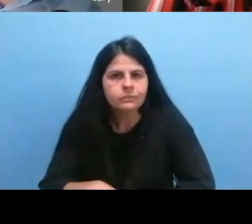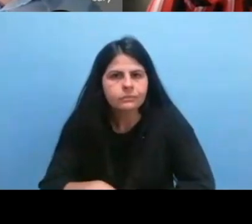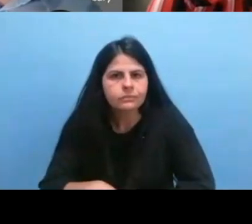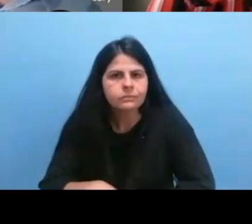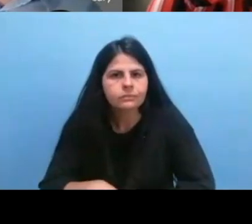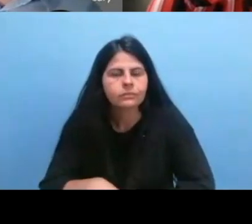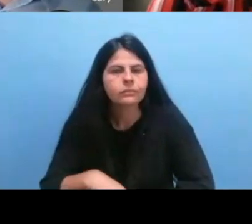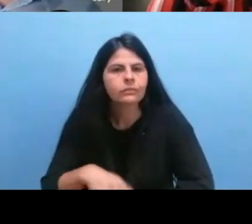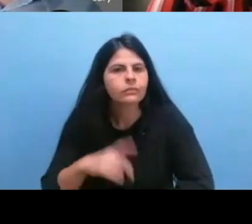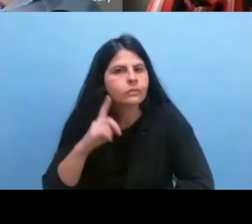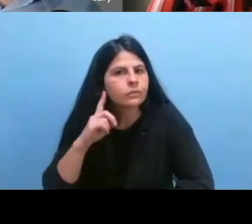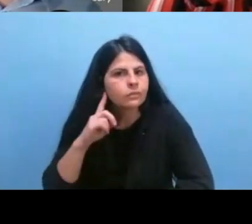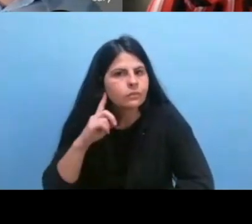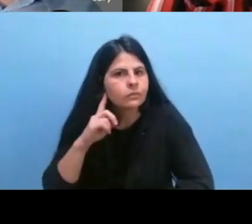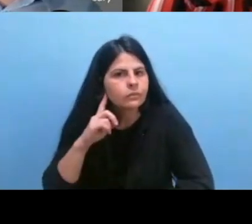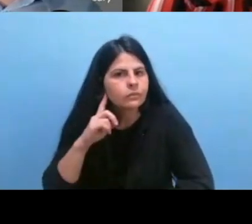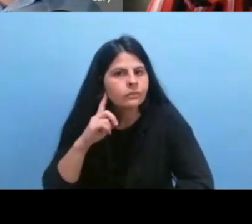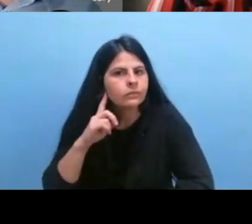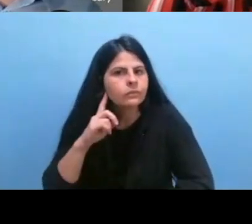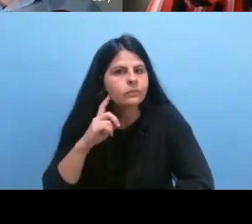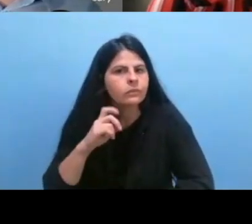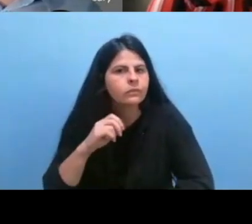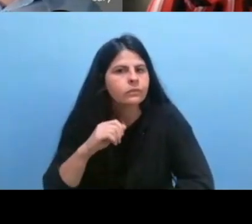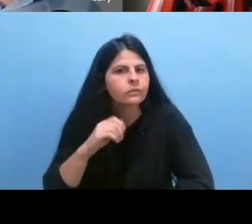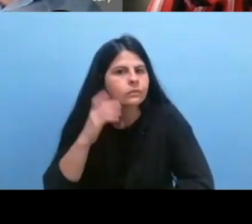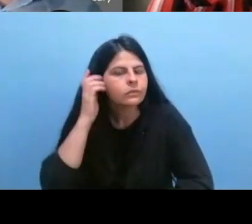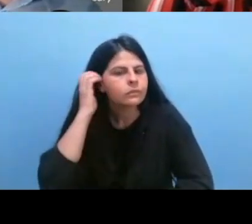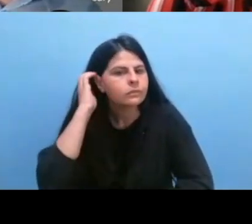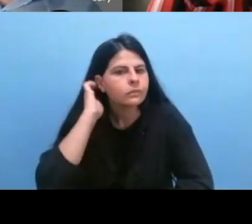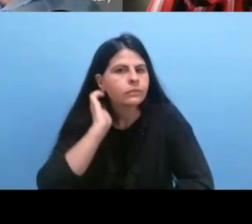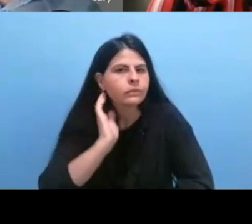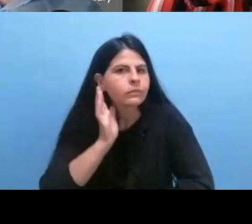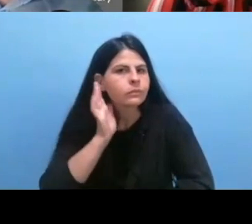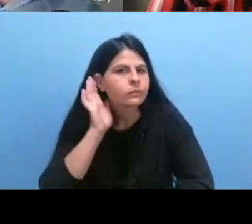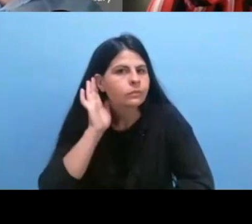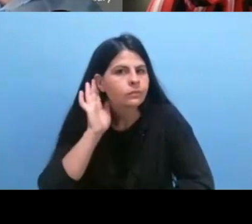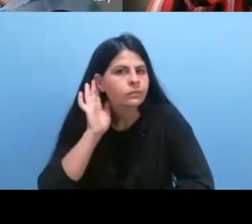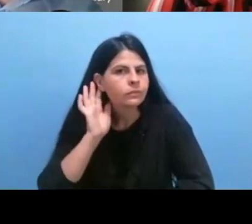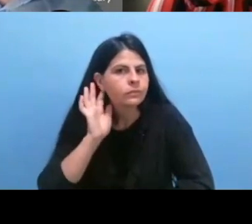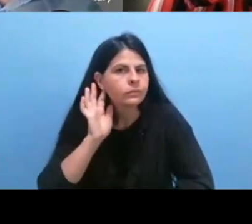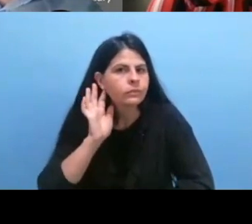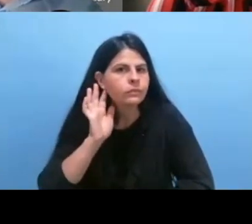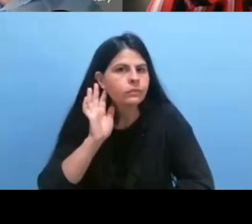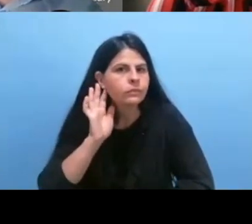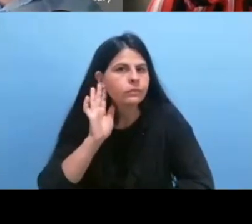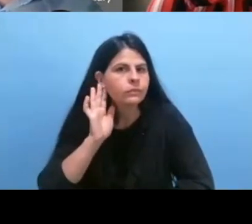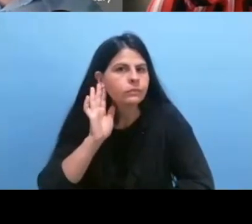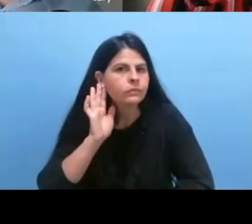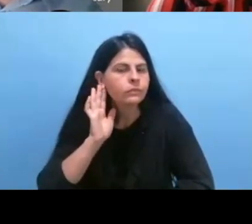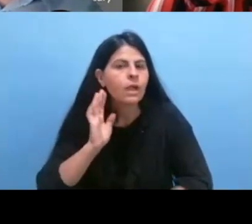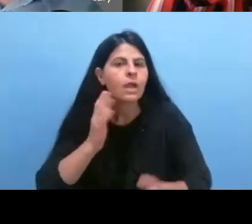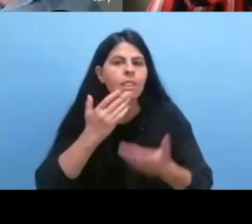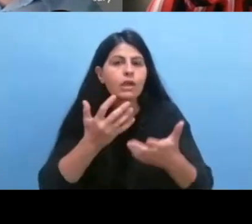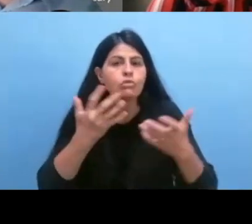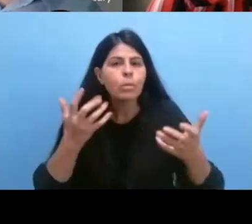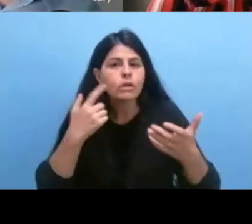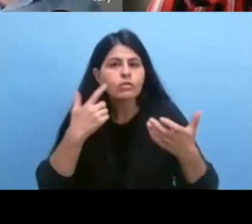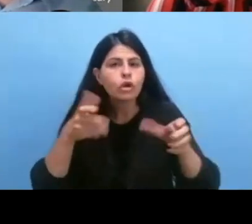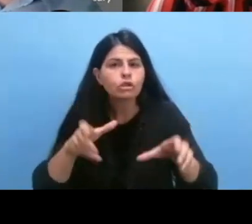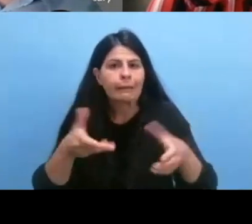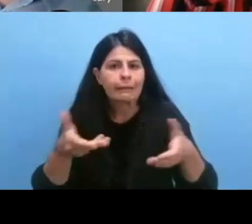Wonderful presenters with a lot more experience on the topic, Jackie and Dr. Poullos. So thank you so much for the chance.